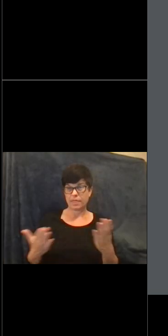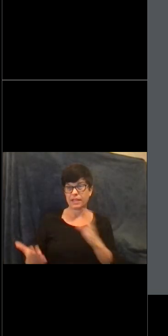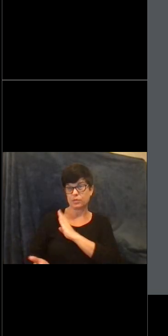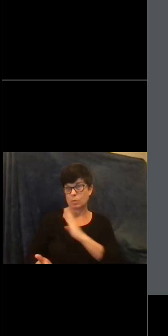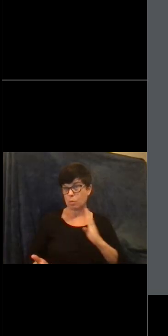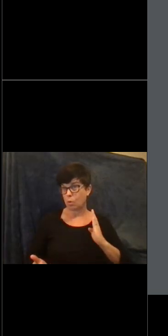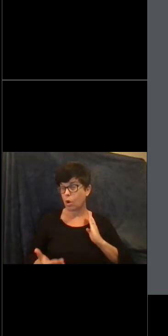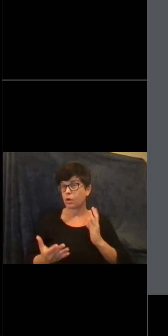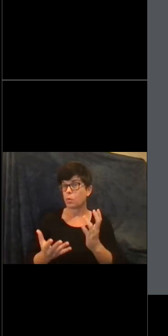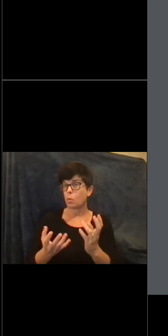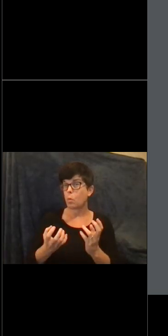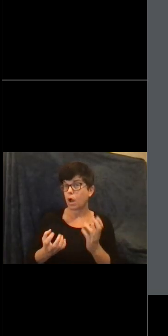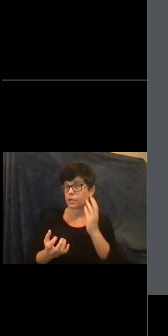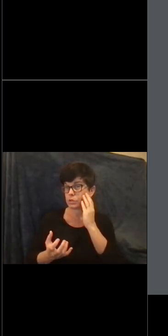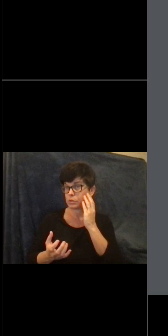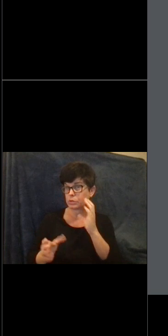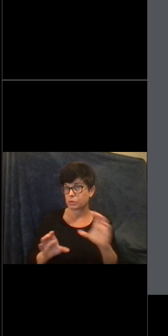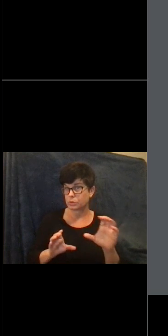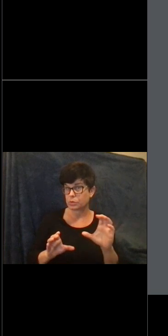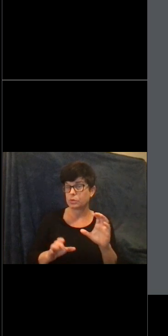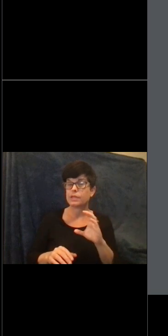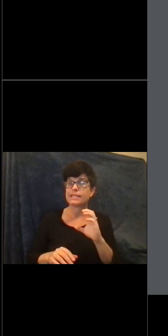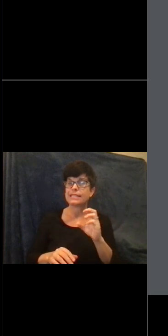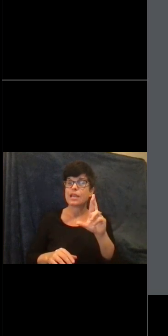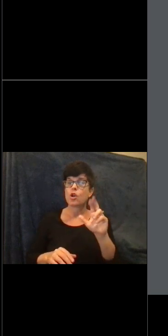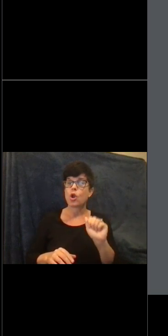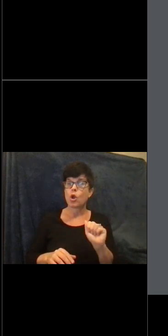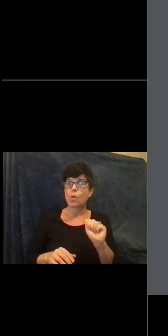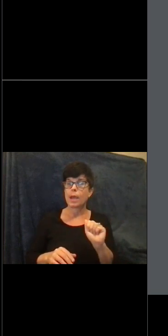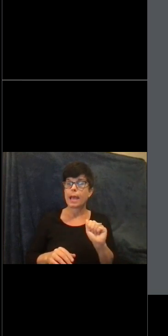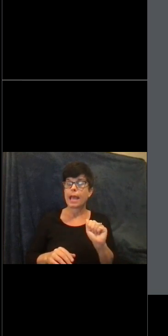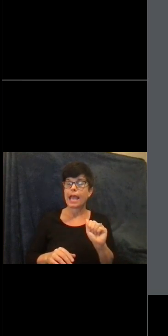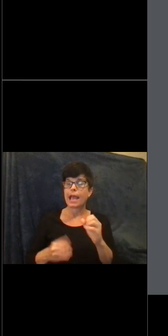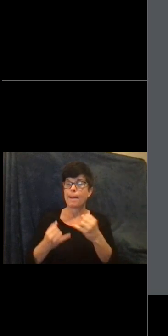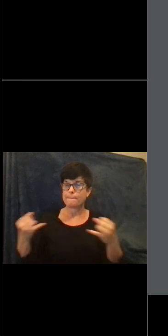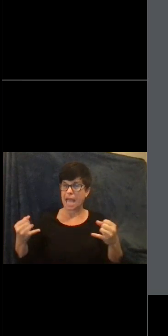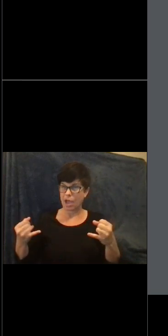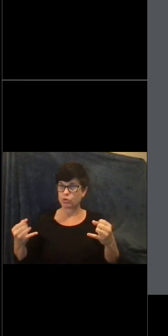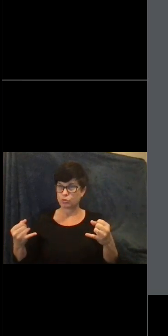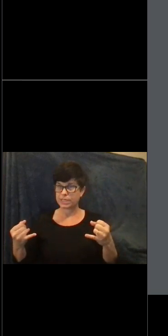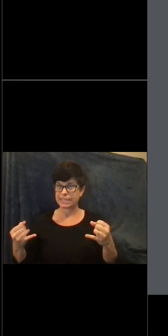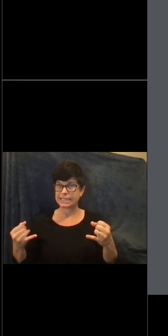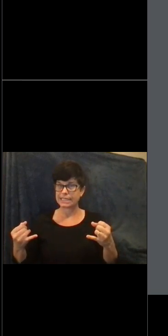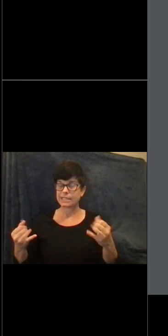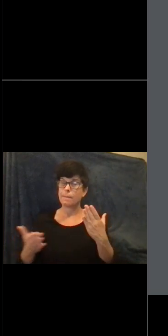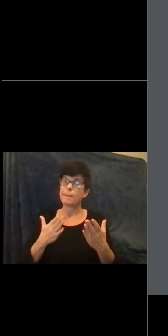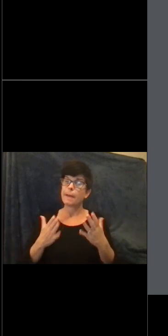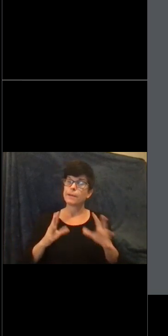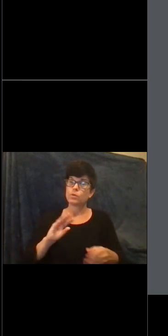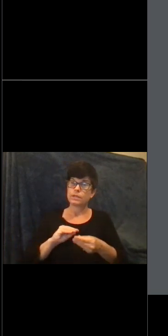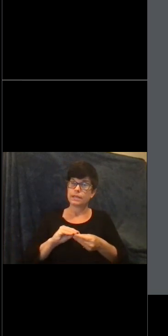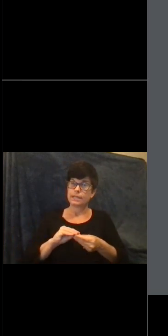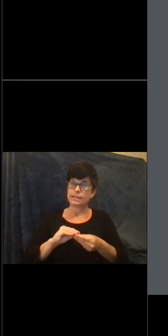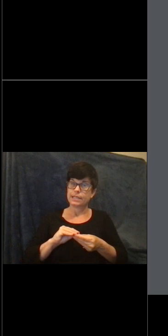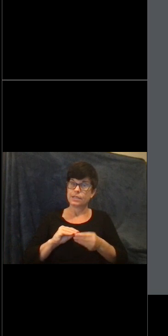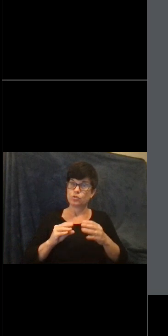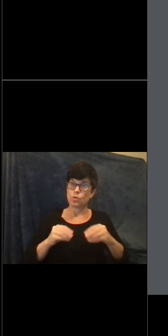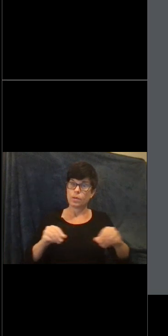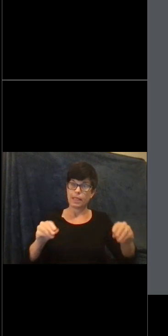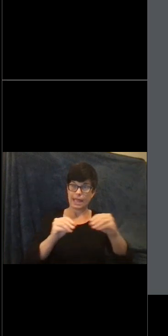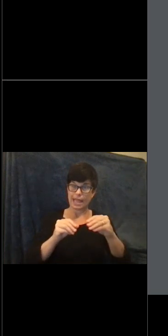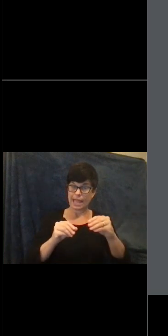in is really the CRA boundaries, to relook at the boundaries to see if there's additional land that could